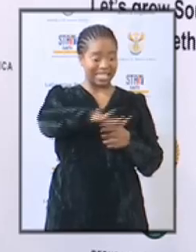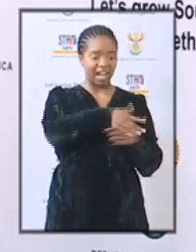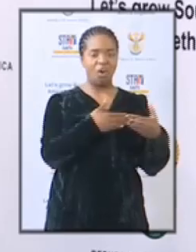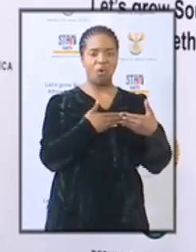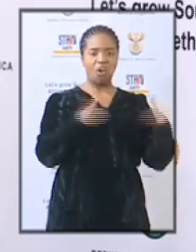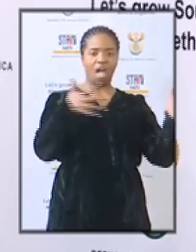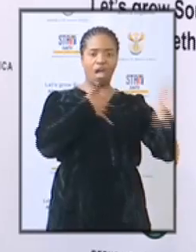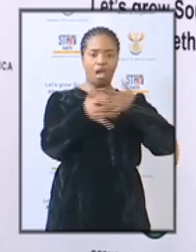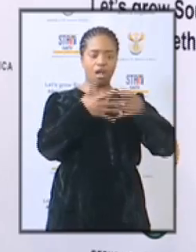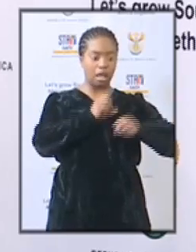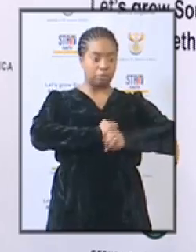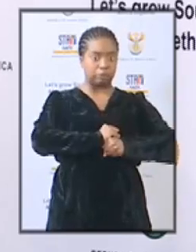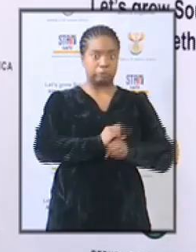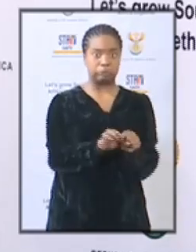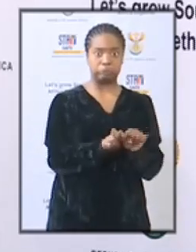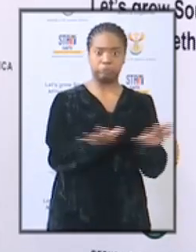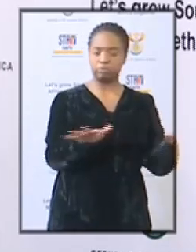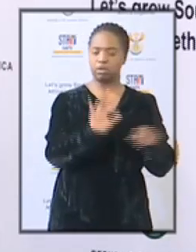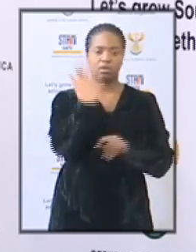pandemic.